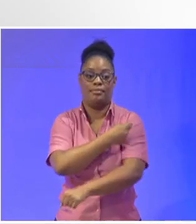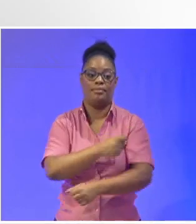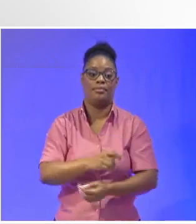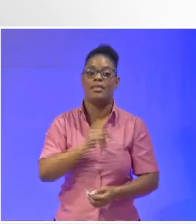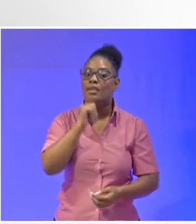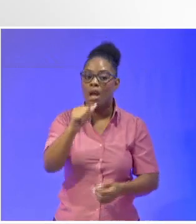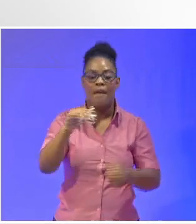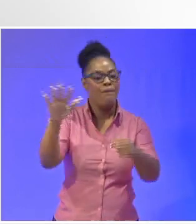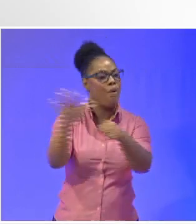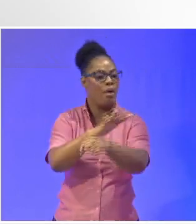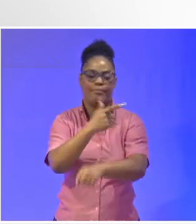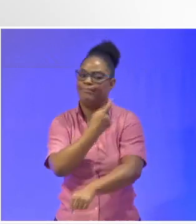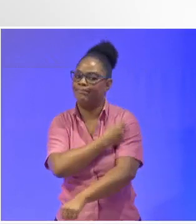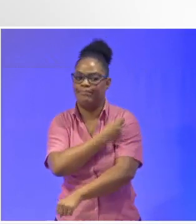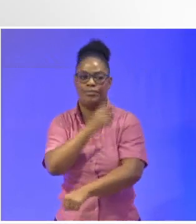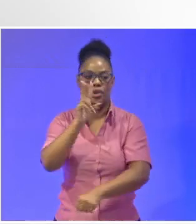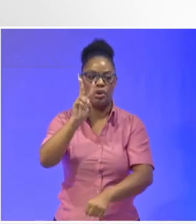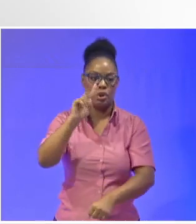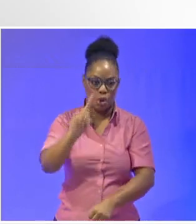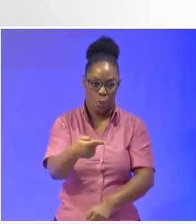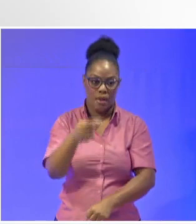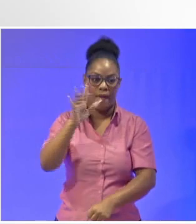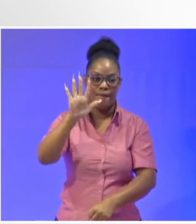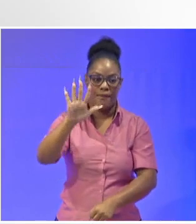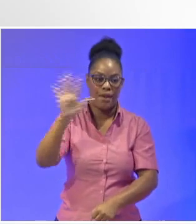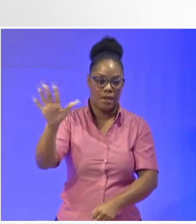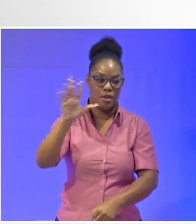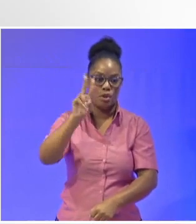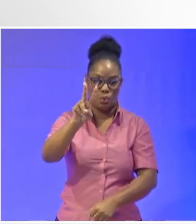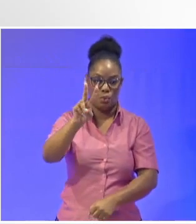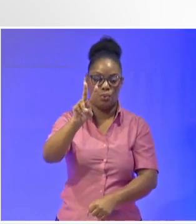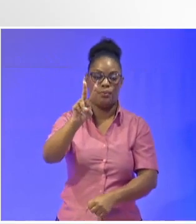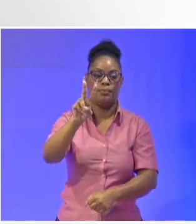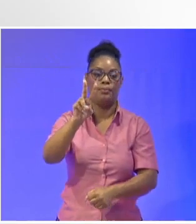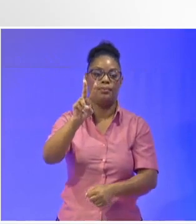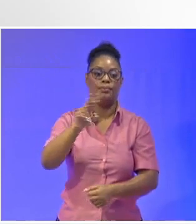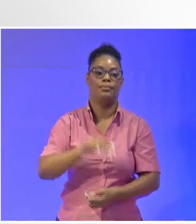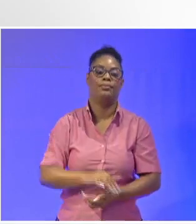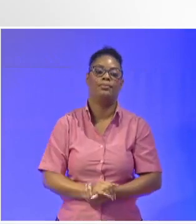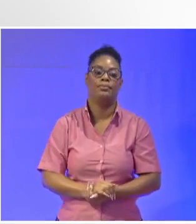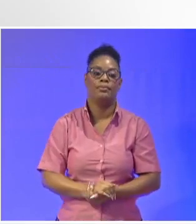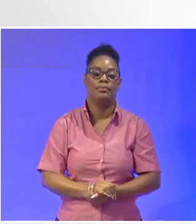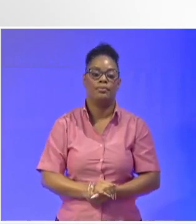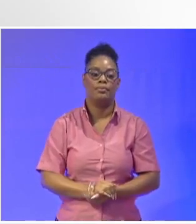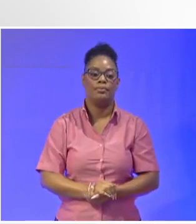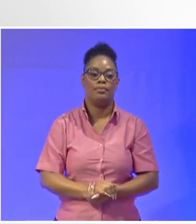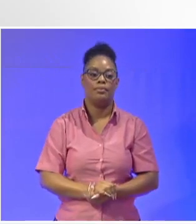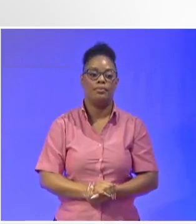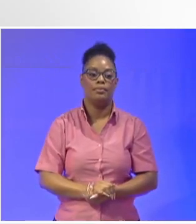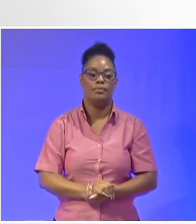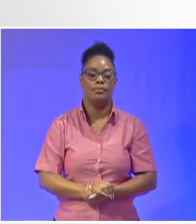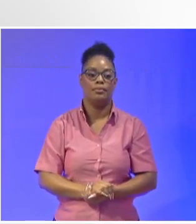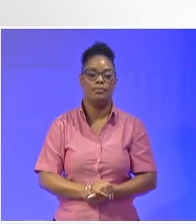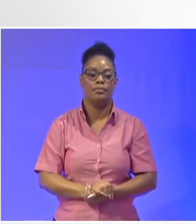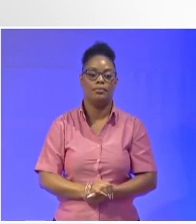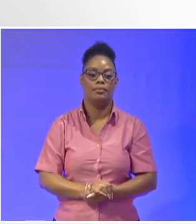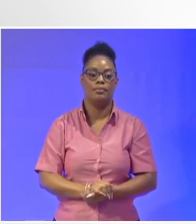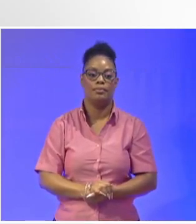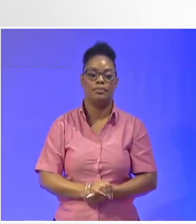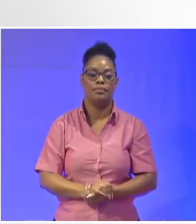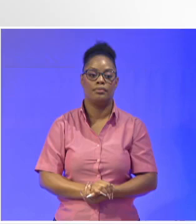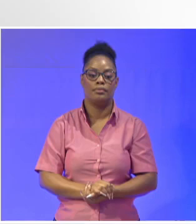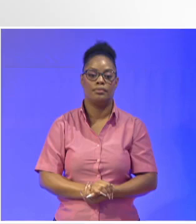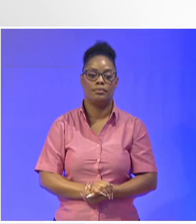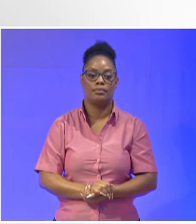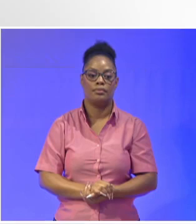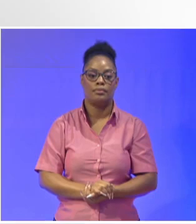vaccinated, dark blue, 2,552. As we said before, the gray section, 390, relates to those deaths who were